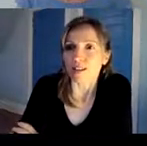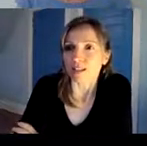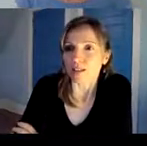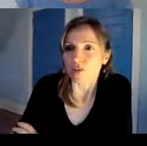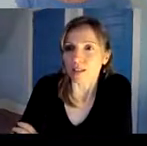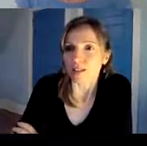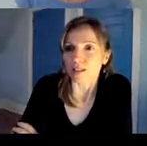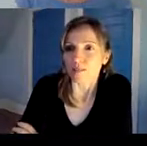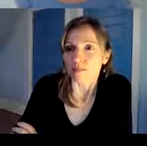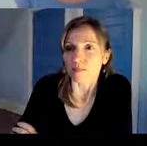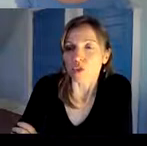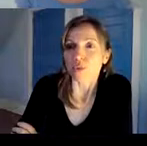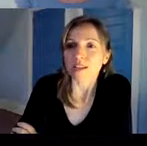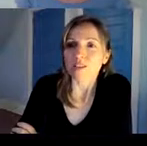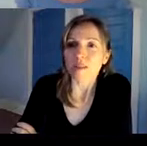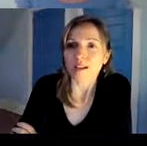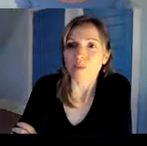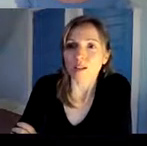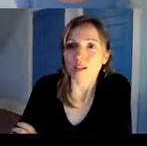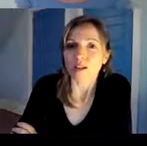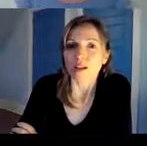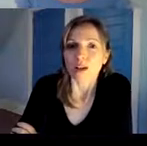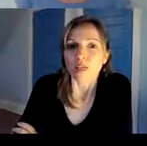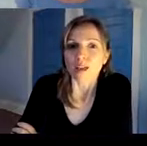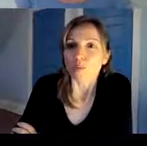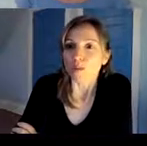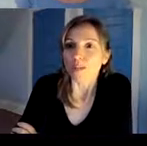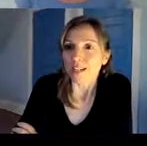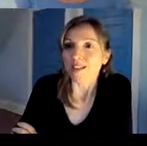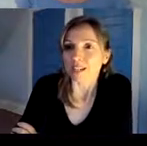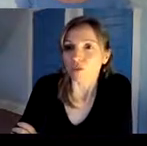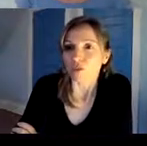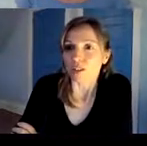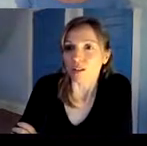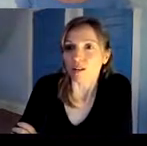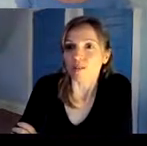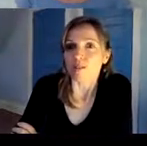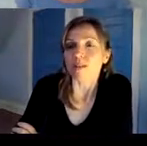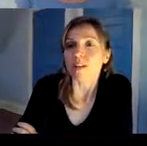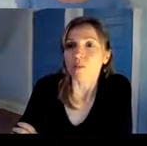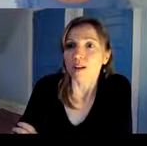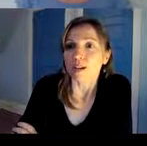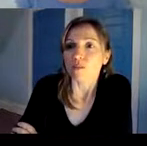longer in the native trees. So what they surmised was that the birds stayed in the native trees longer because they were finding